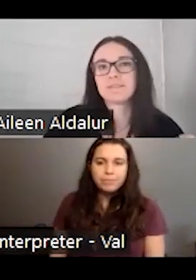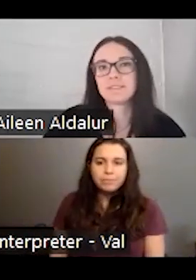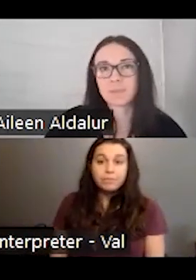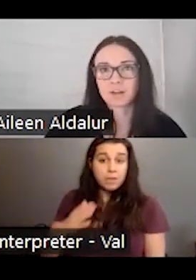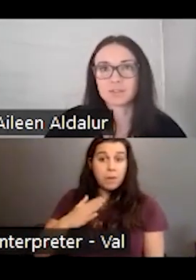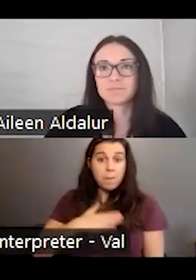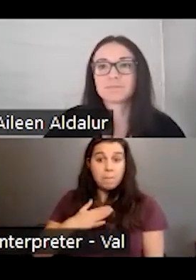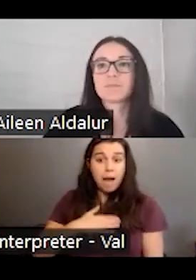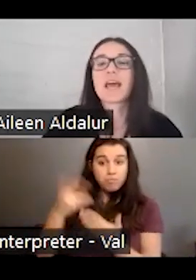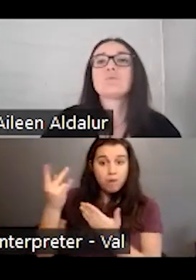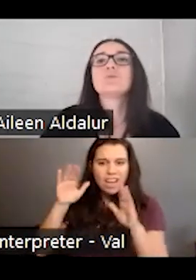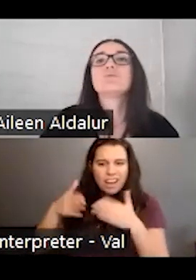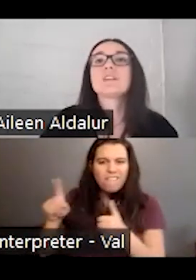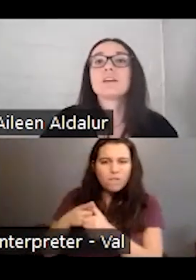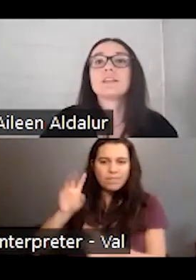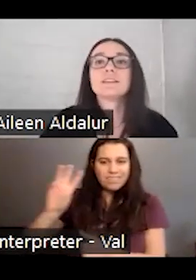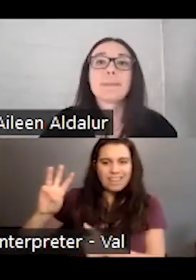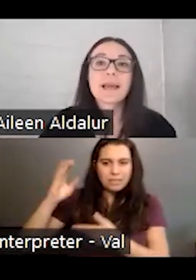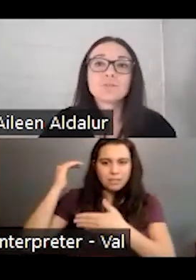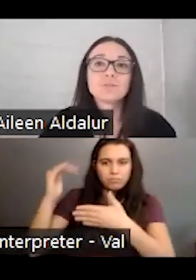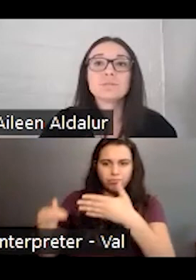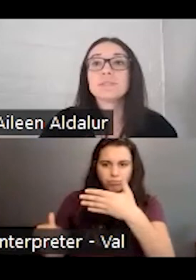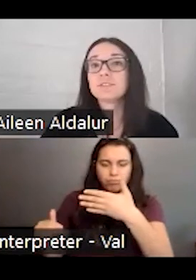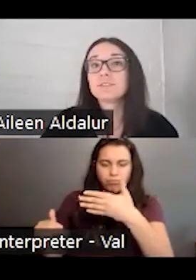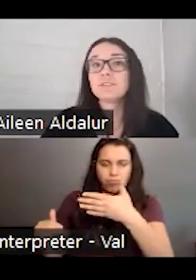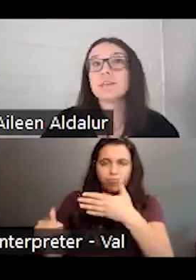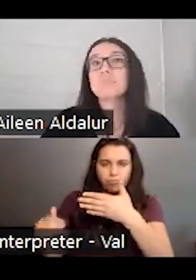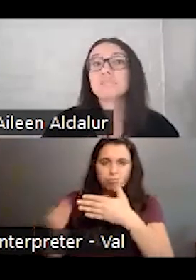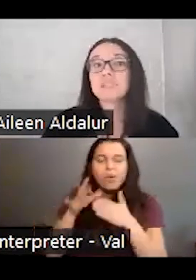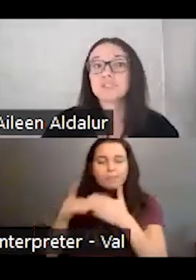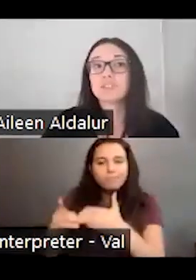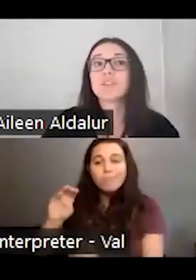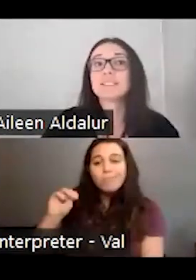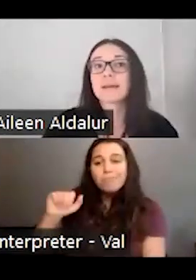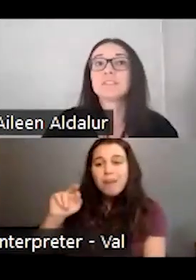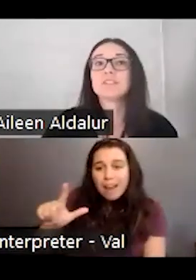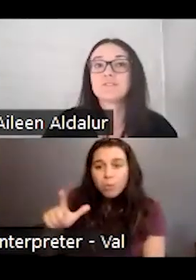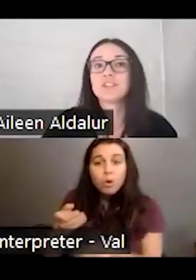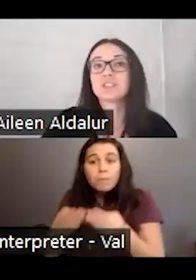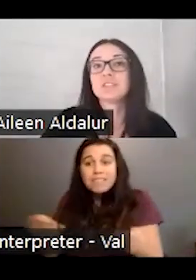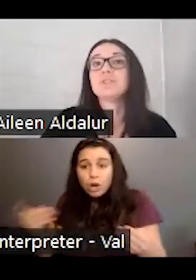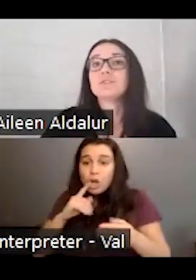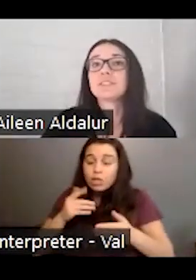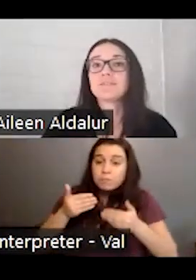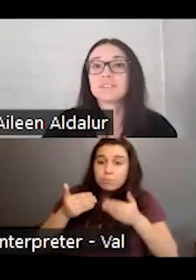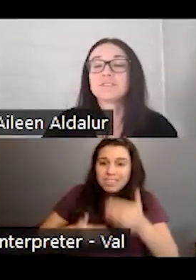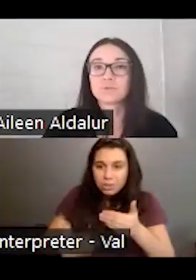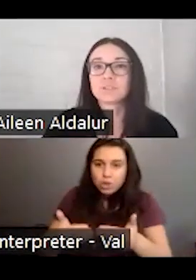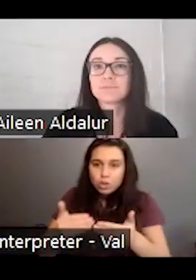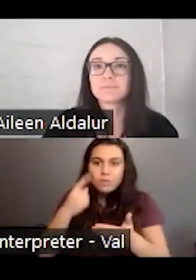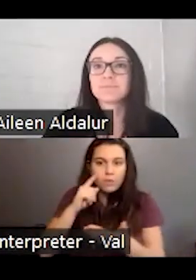6 steps of this model and will result in the manual, materials, and procedures for the adapted intervention to be used